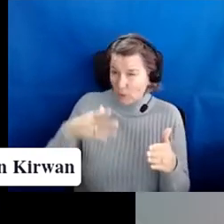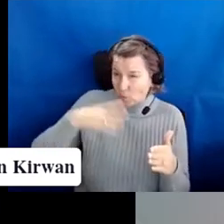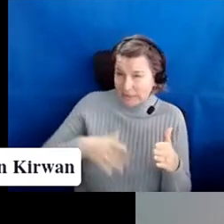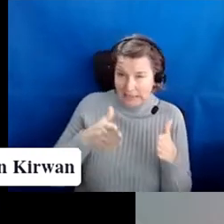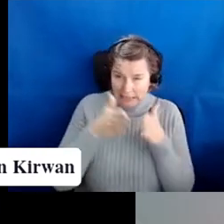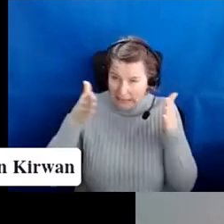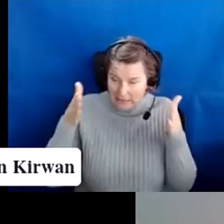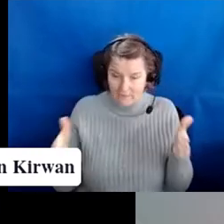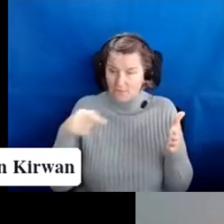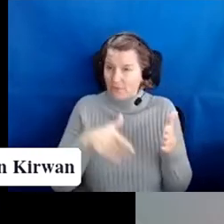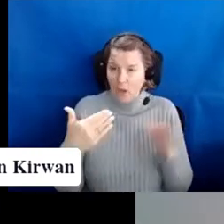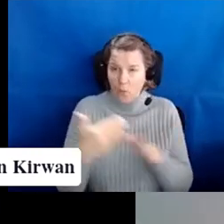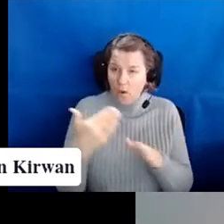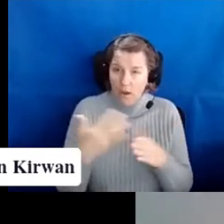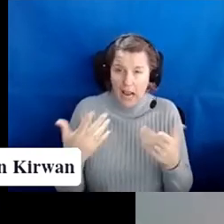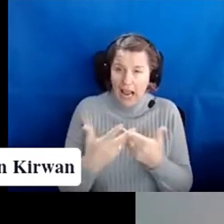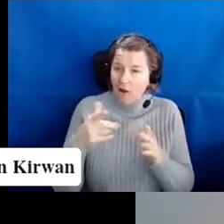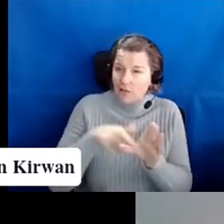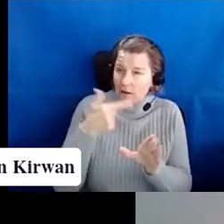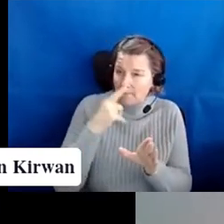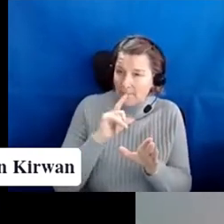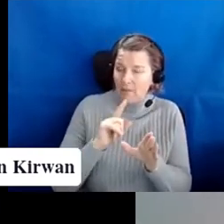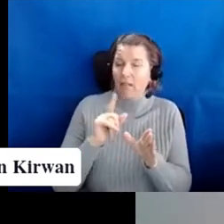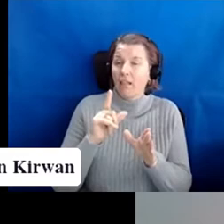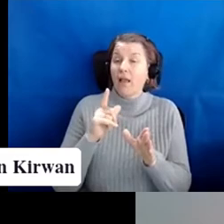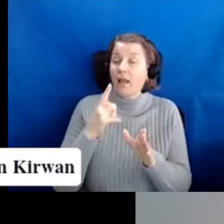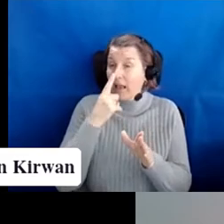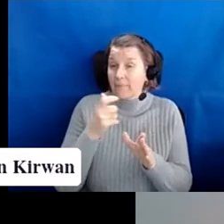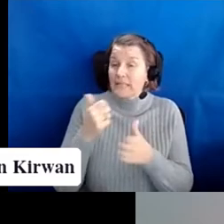and how young people could be supported within the sector.